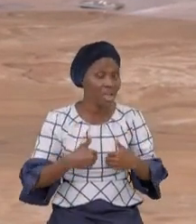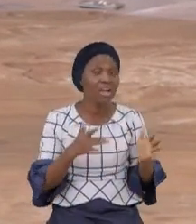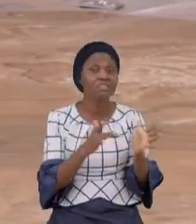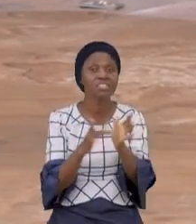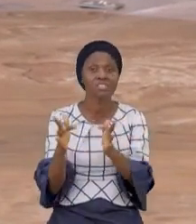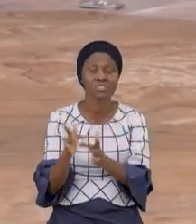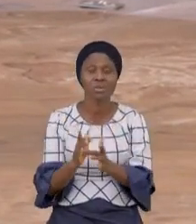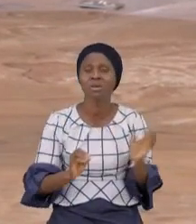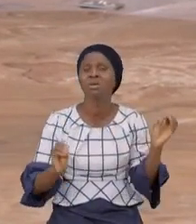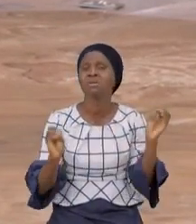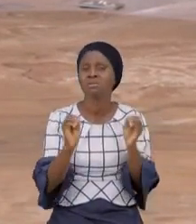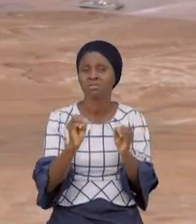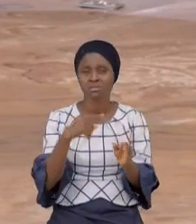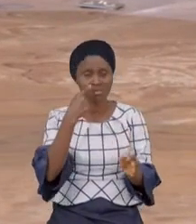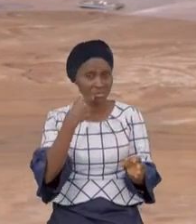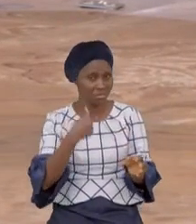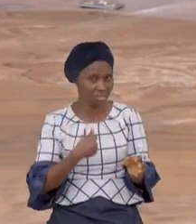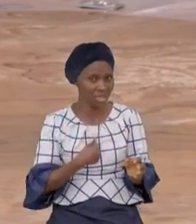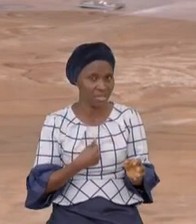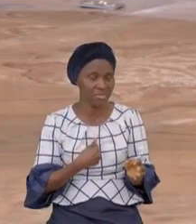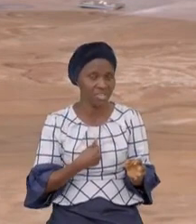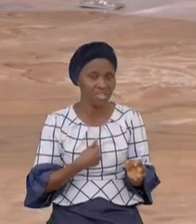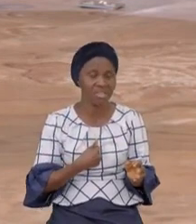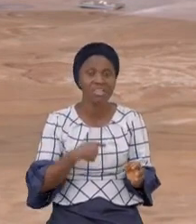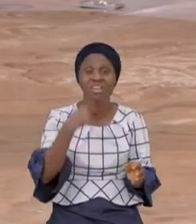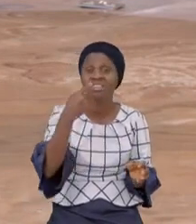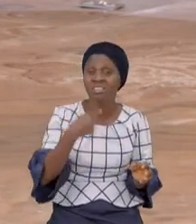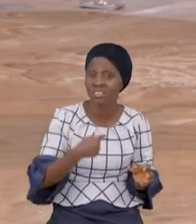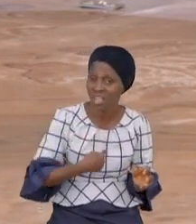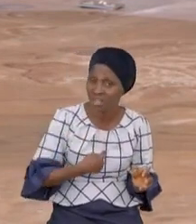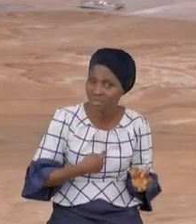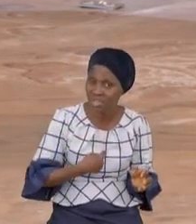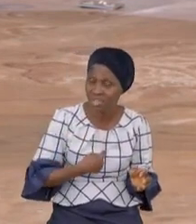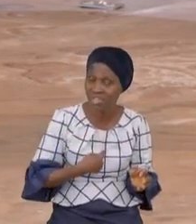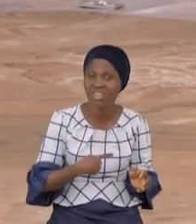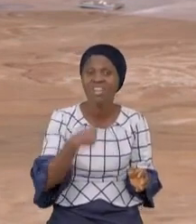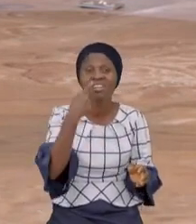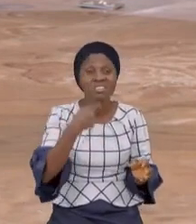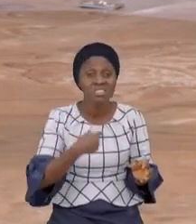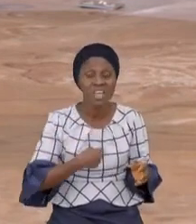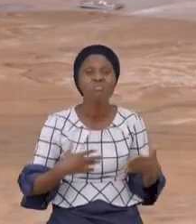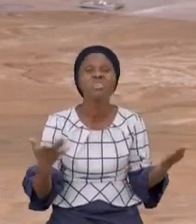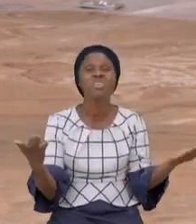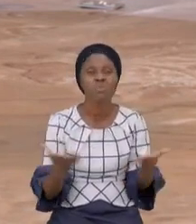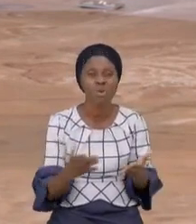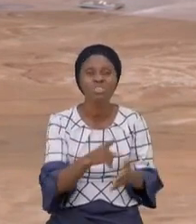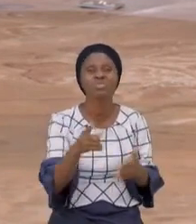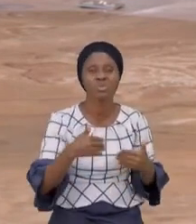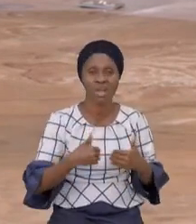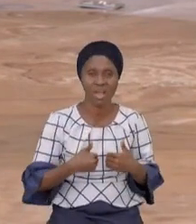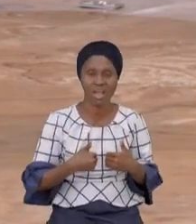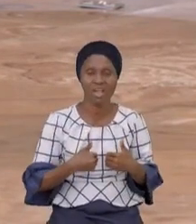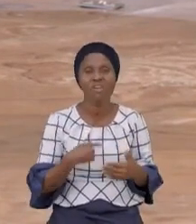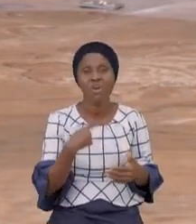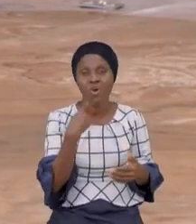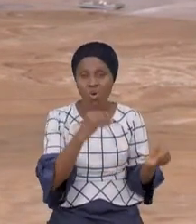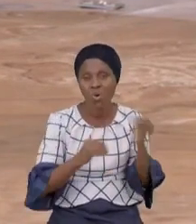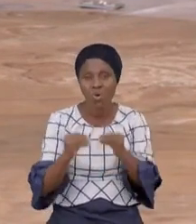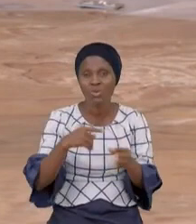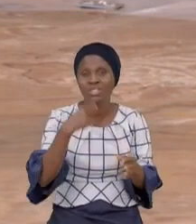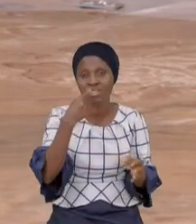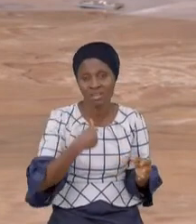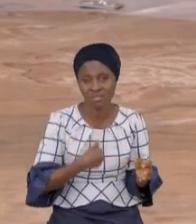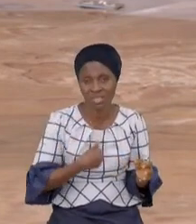not have Jesus. Oh, tell me. Tell me, tell me what you have.